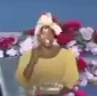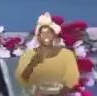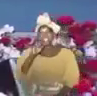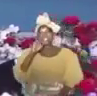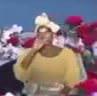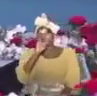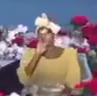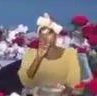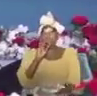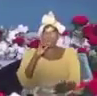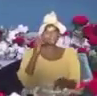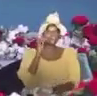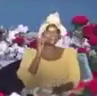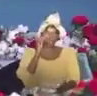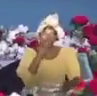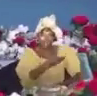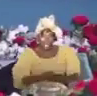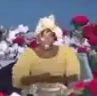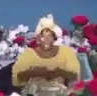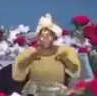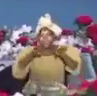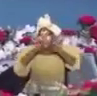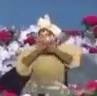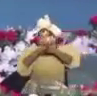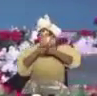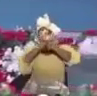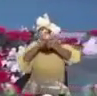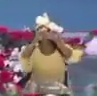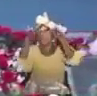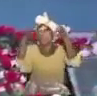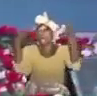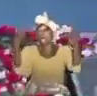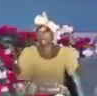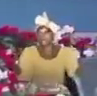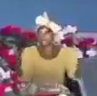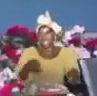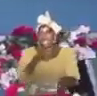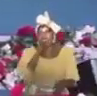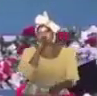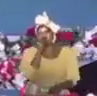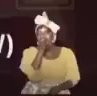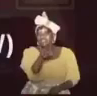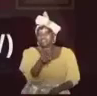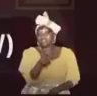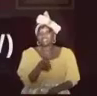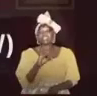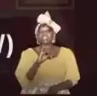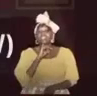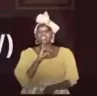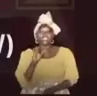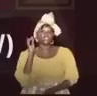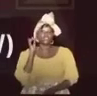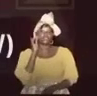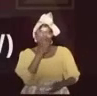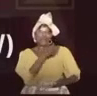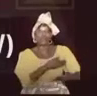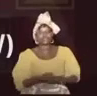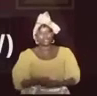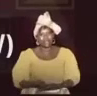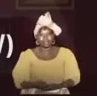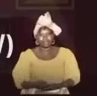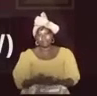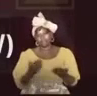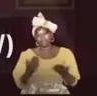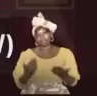His daughter opened the door. The first person he would see was his daughter. She had prepared instruments of